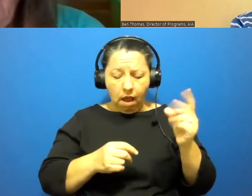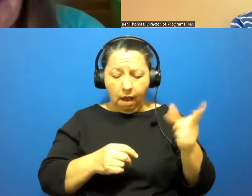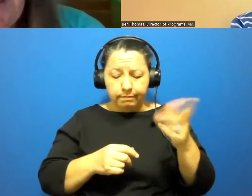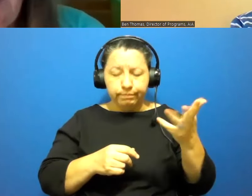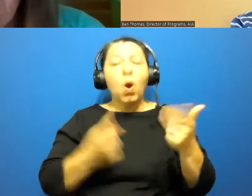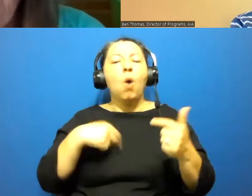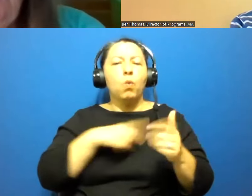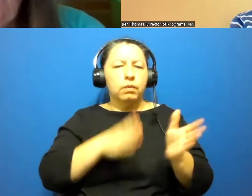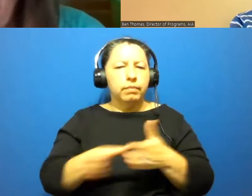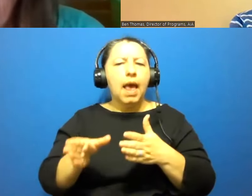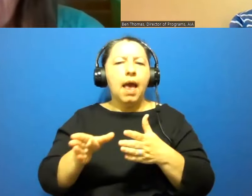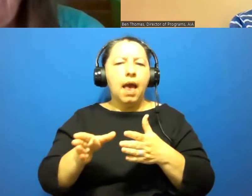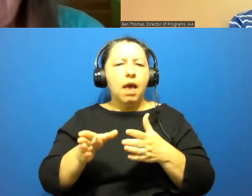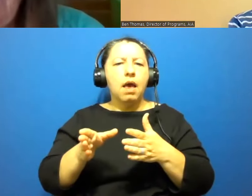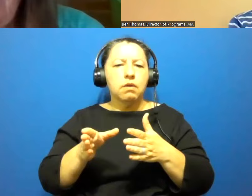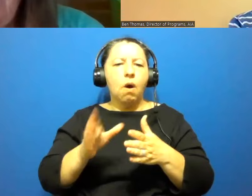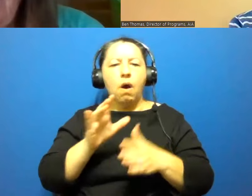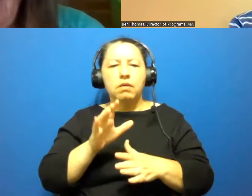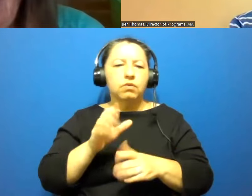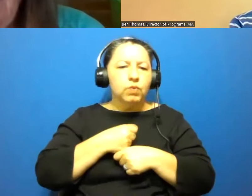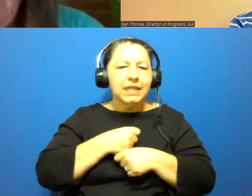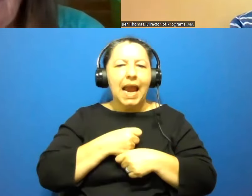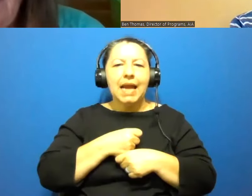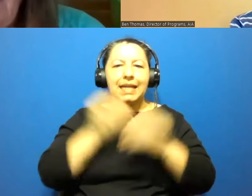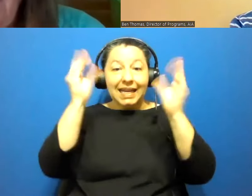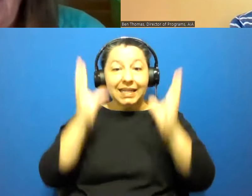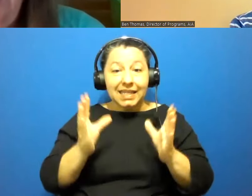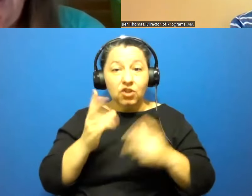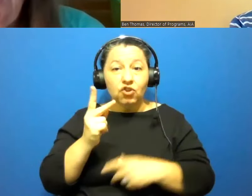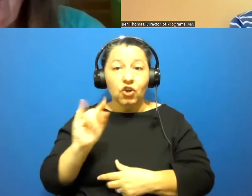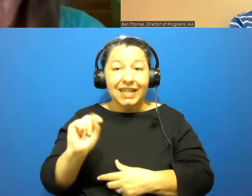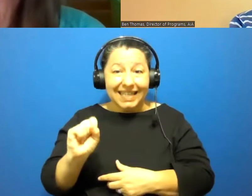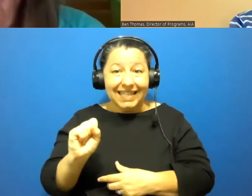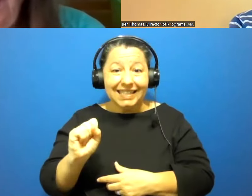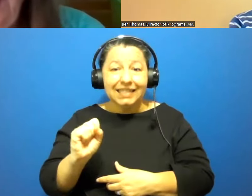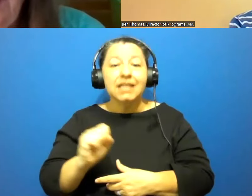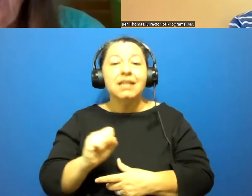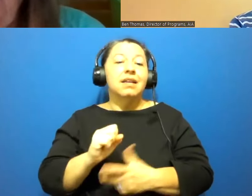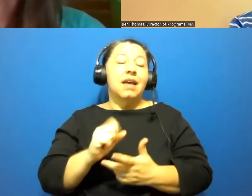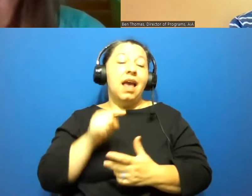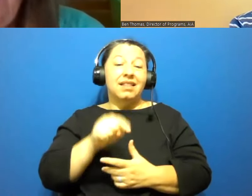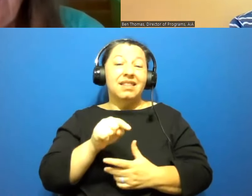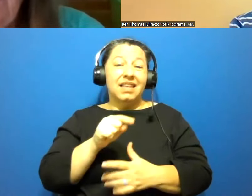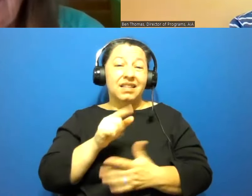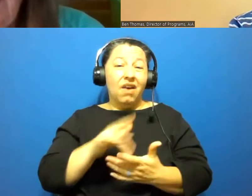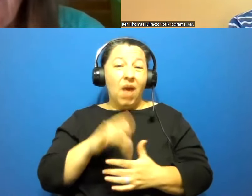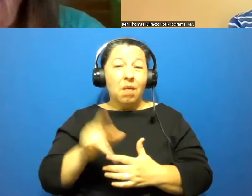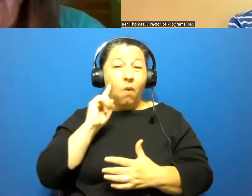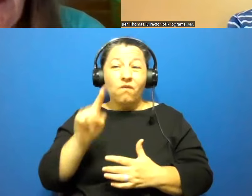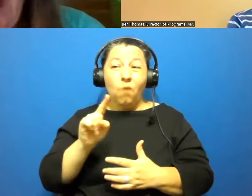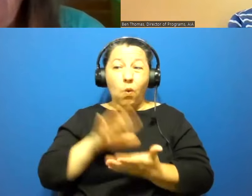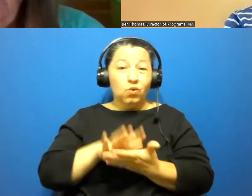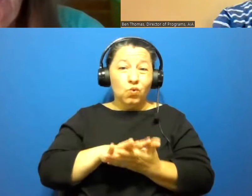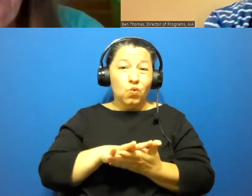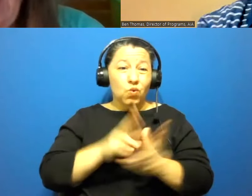we're planning on making teacher kits and making things available for schools. So